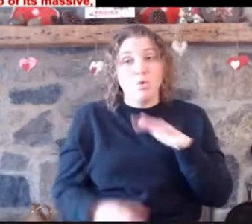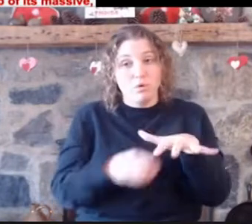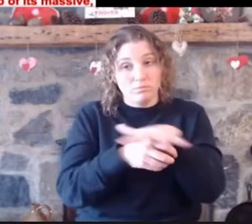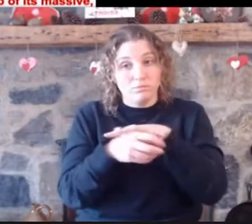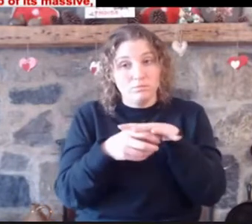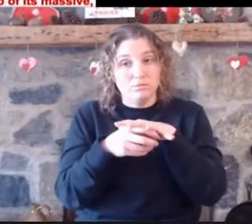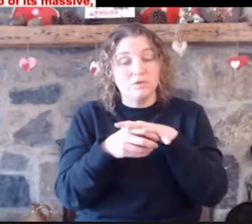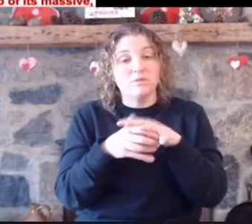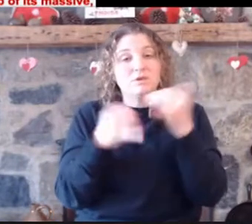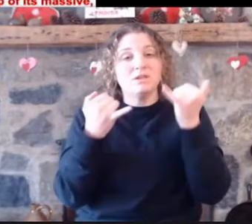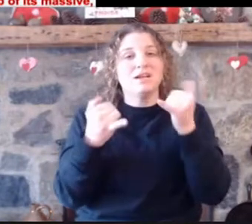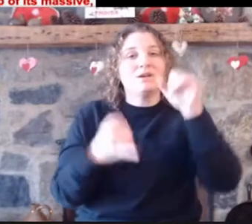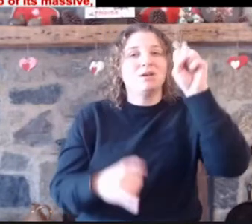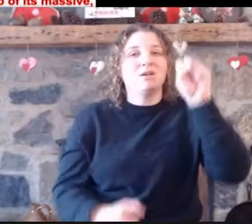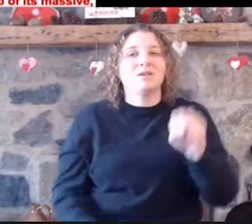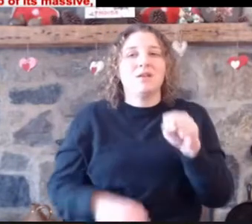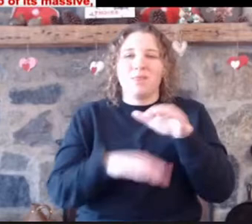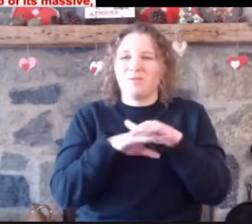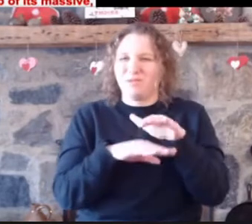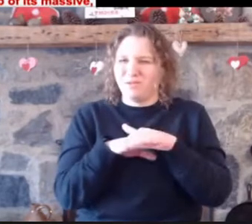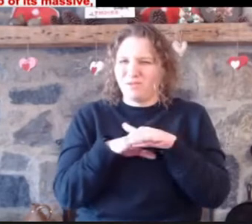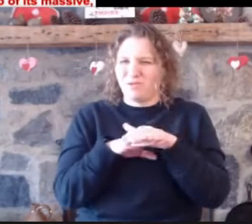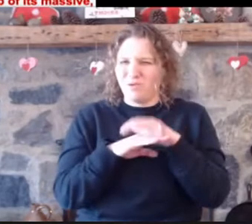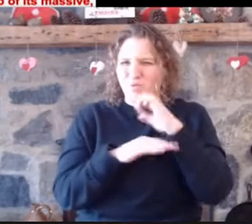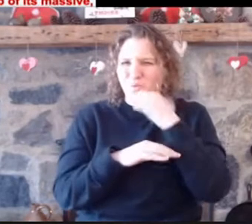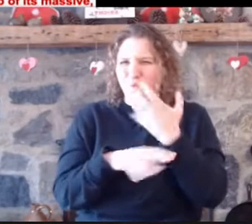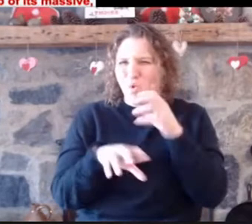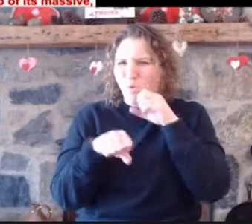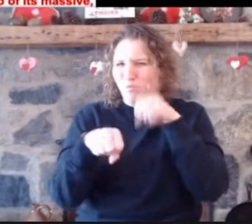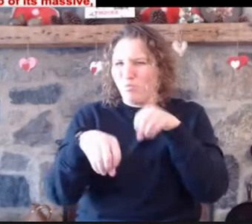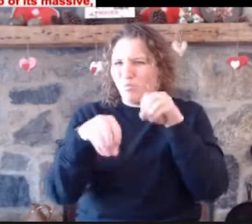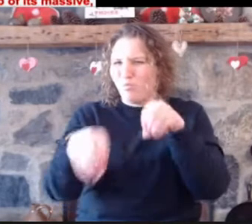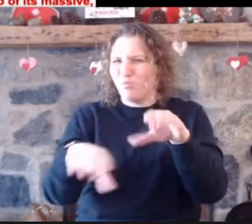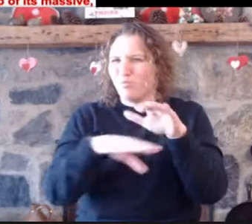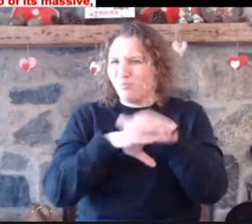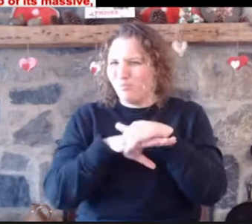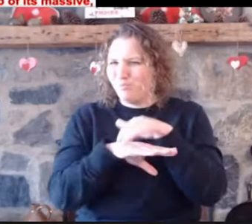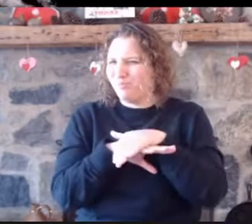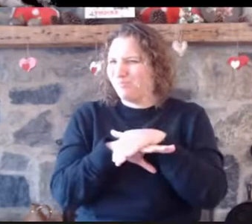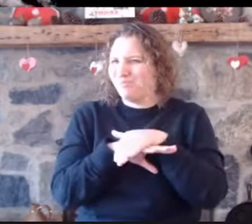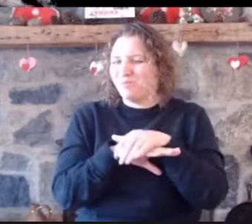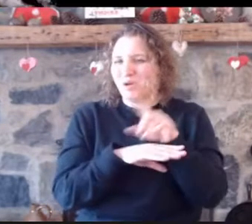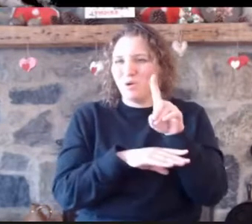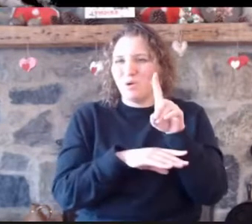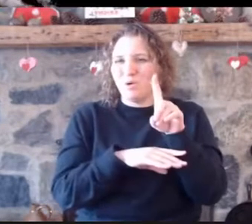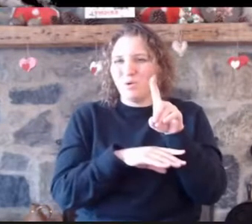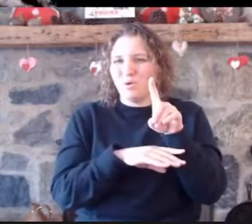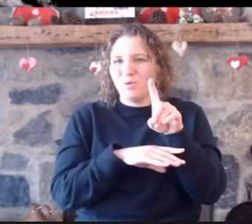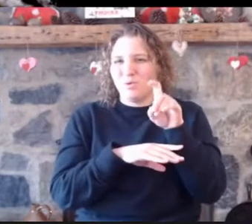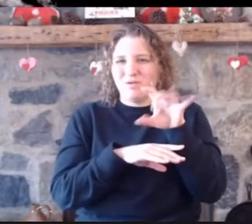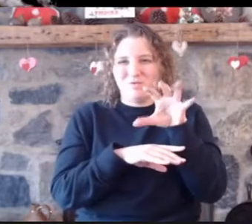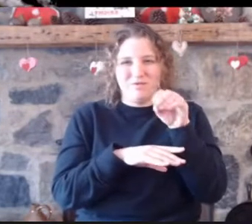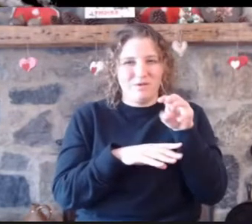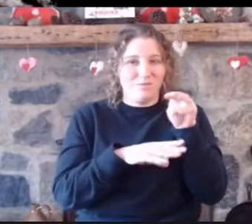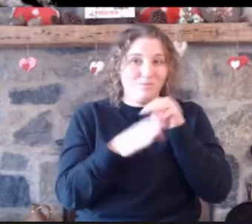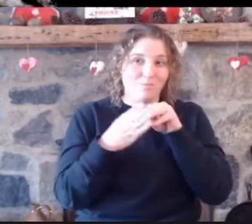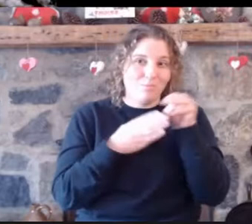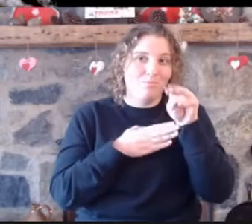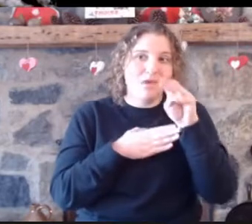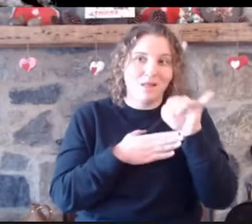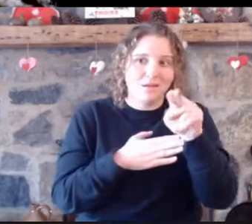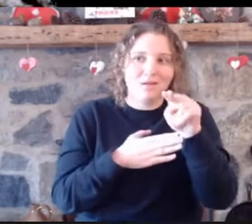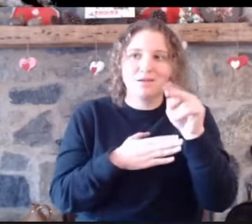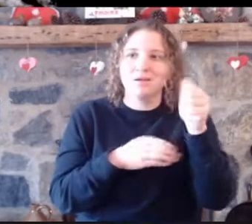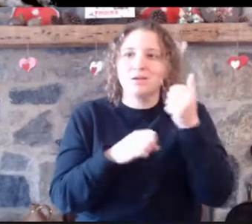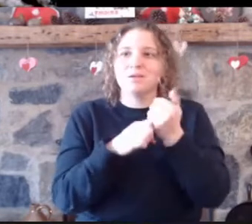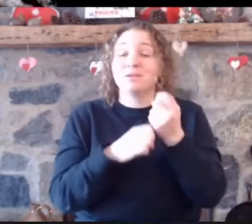now southern Britain. Warm seas in Britain? 150 million years ago. So we find big stuff. We still find big stuff,